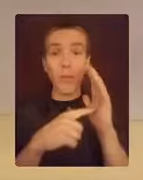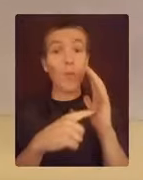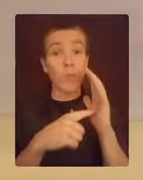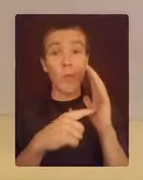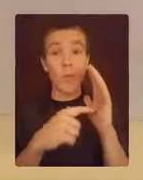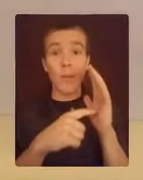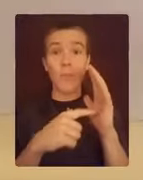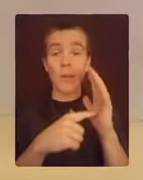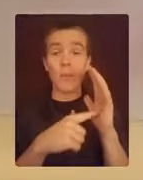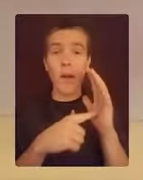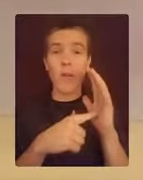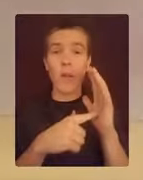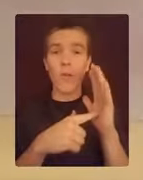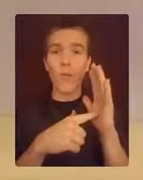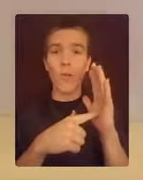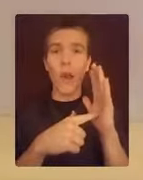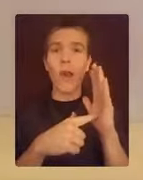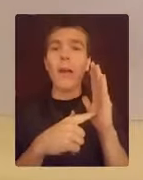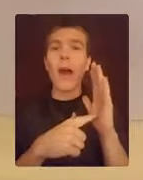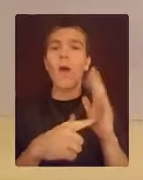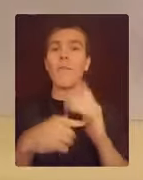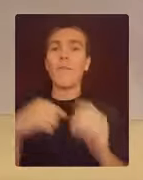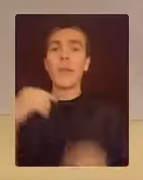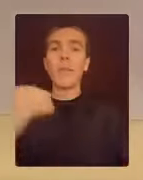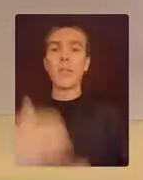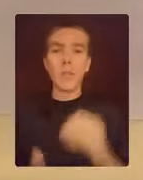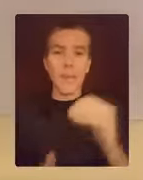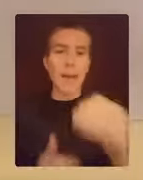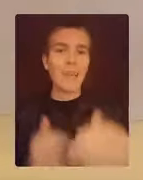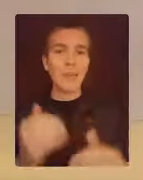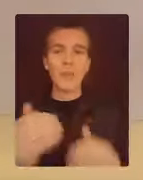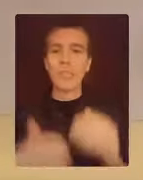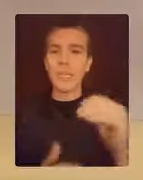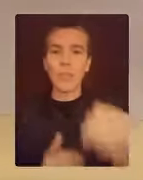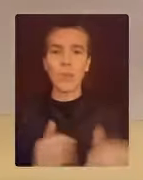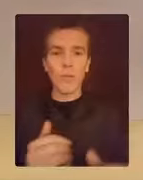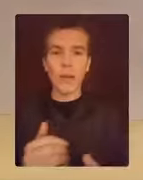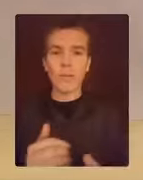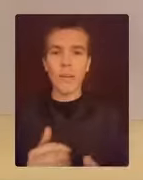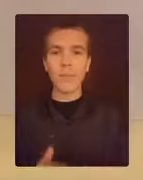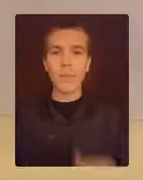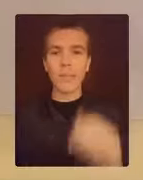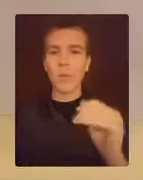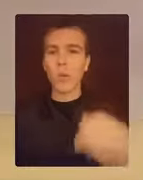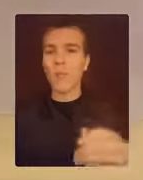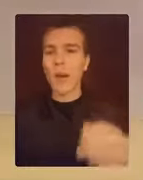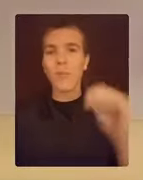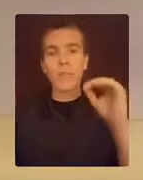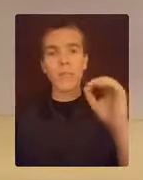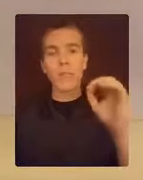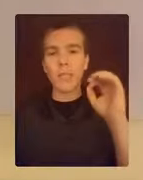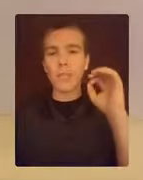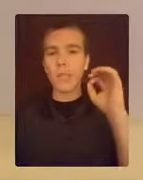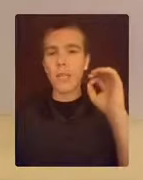this, hopefully my finger's not going to go through there. Now, if you keep doing that, you do it 10 to 25 times a day.